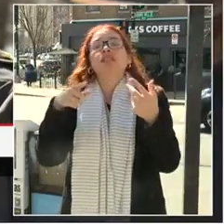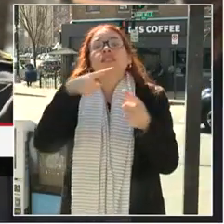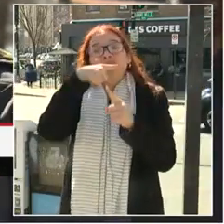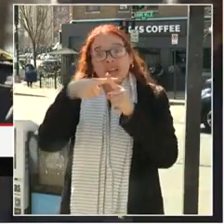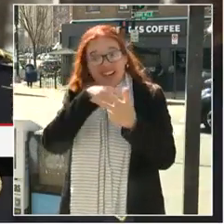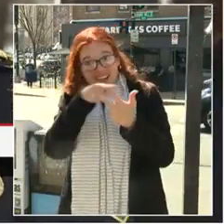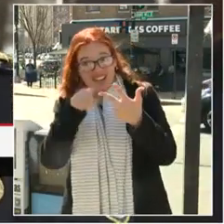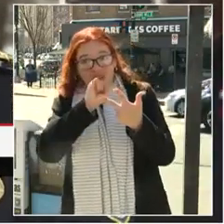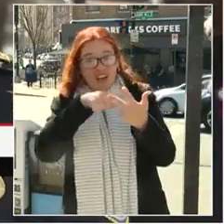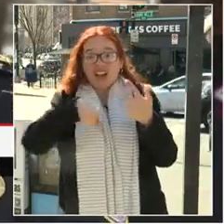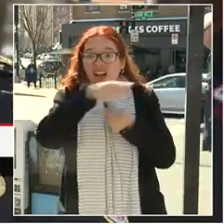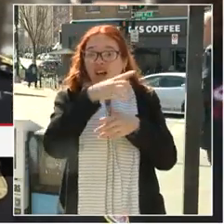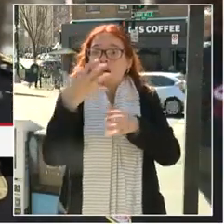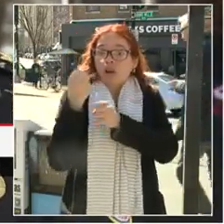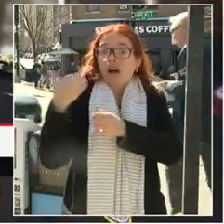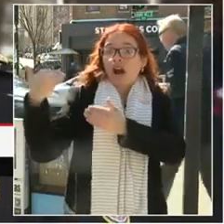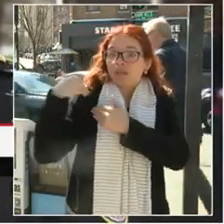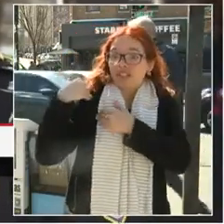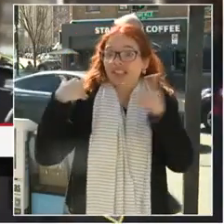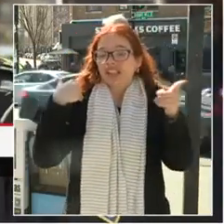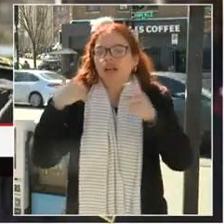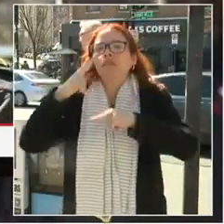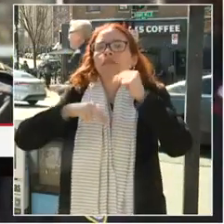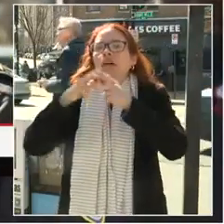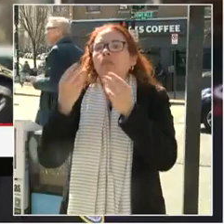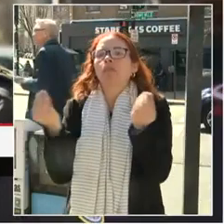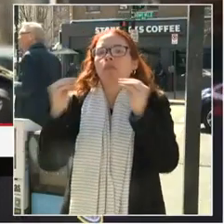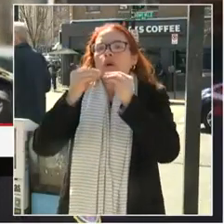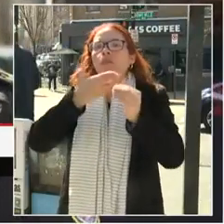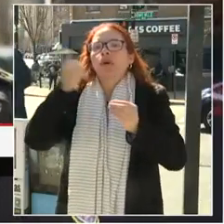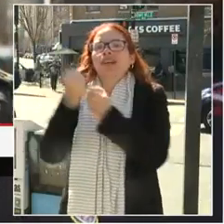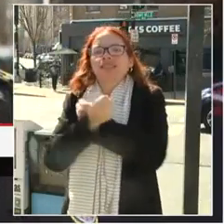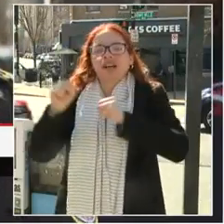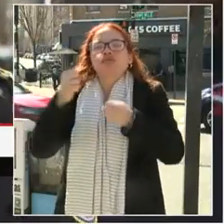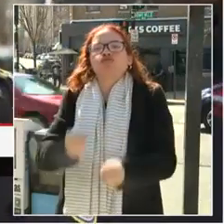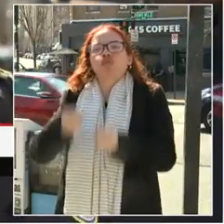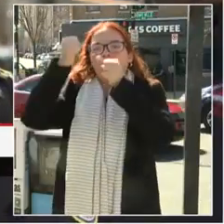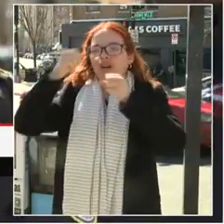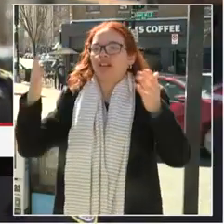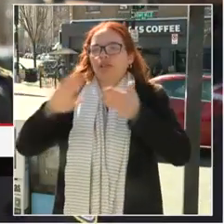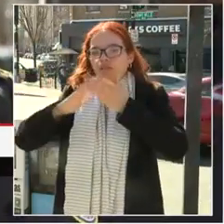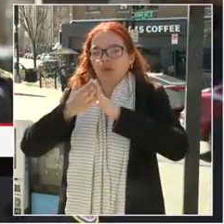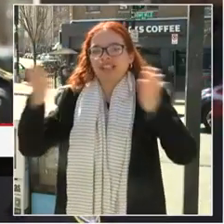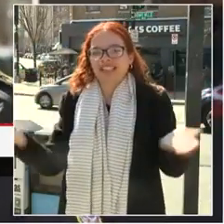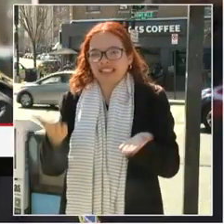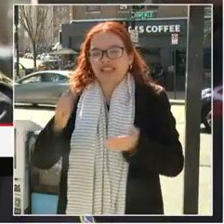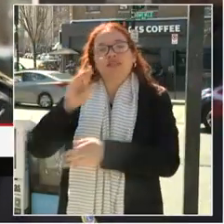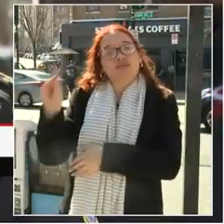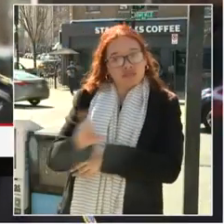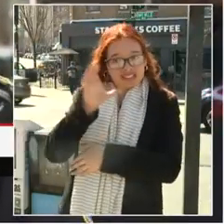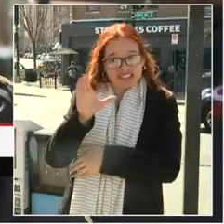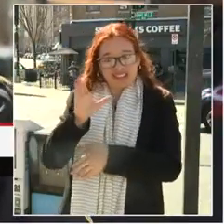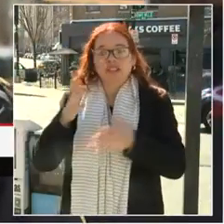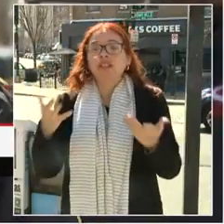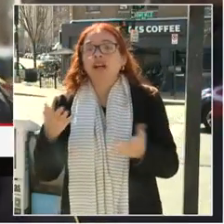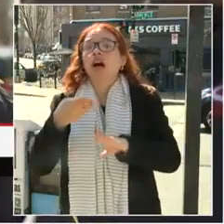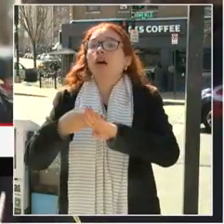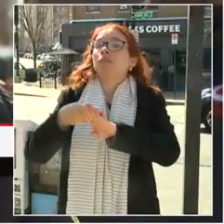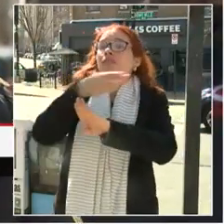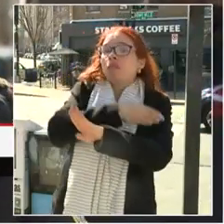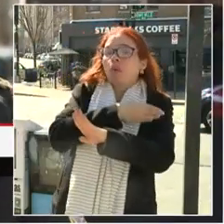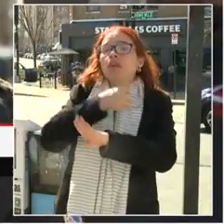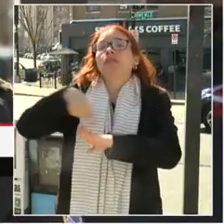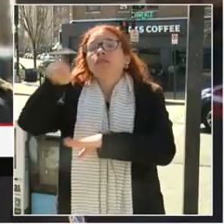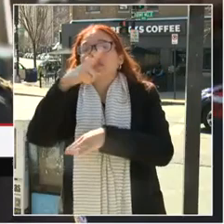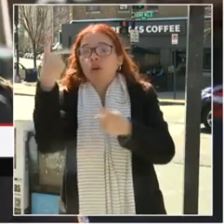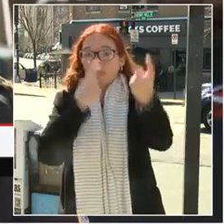and we work to build safer, stronger neighborhoods right here in the District of Columbia. Before we take questions, I just want to say, as I stand